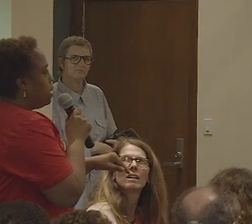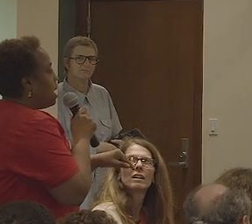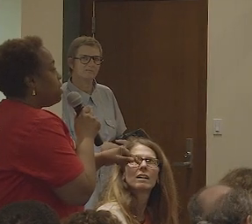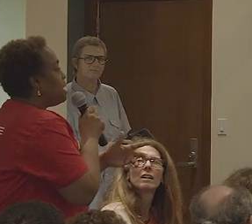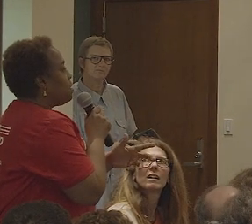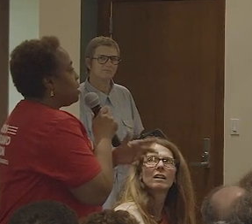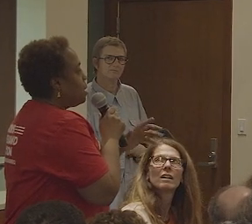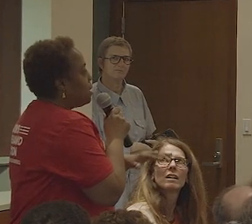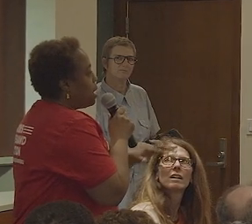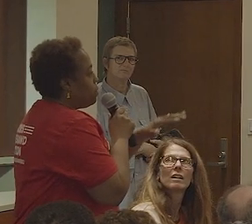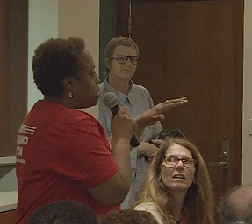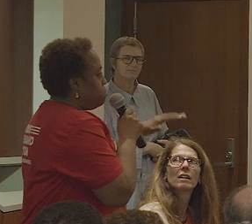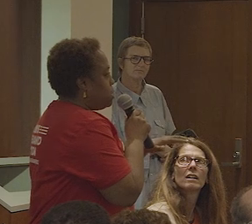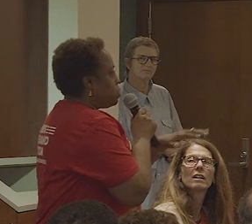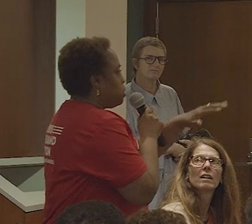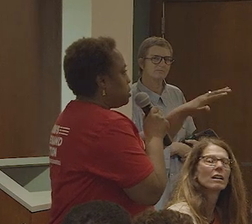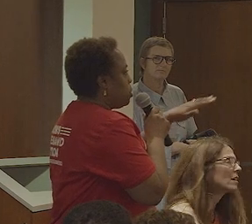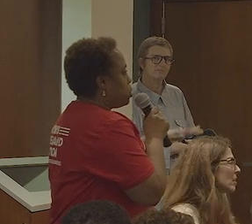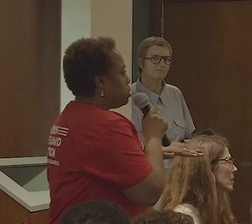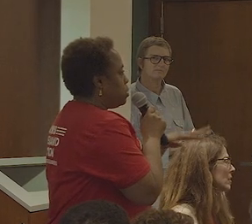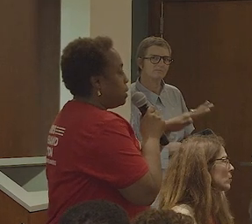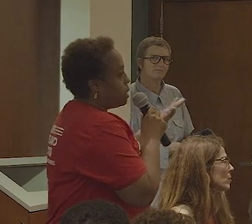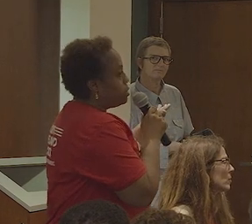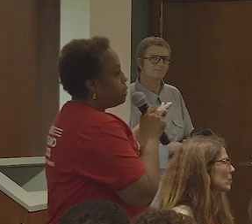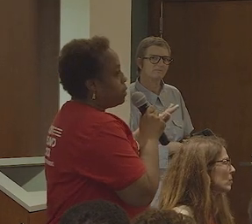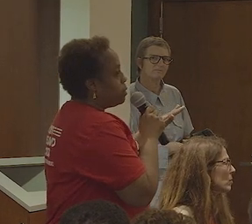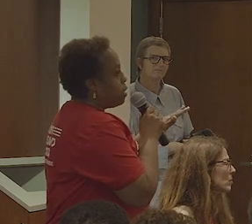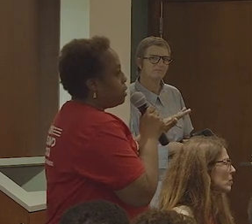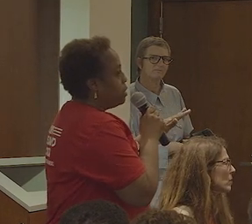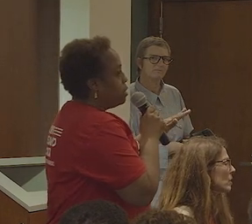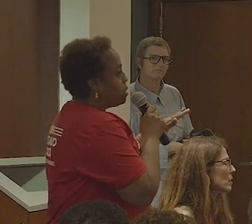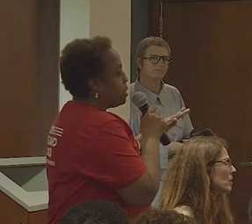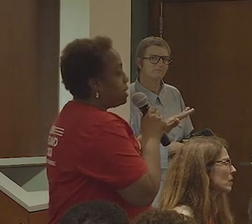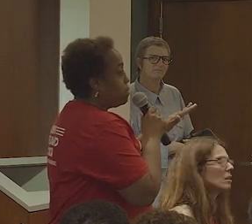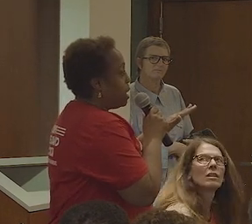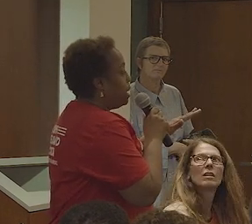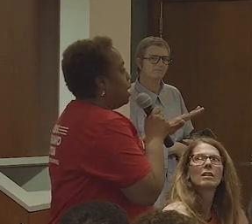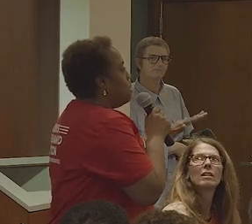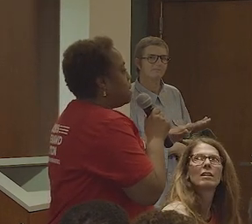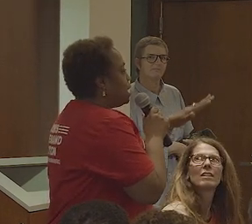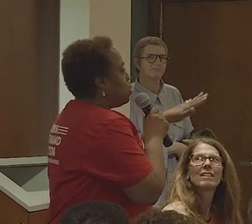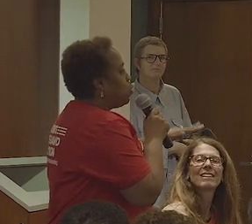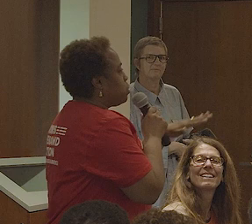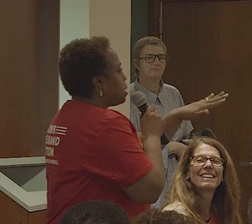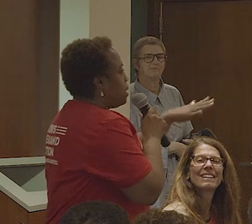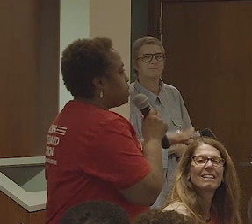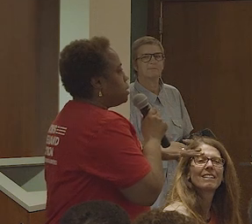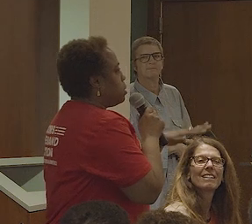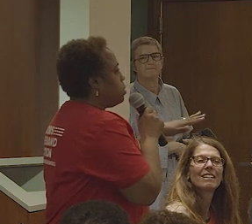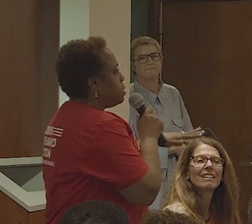laws. And that's the thing that a lot of us miss with this whole conservative. I'm not conservative, I'm sorry. Sorry, guys, I'm not. But that's the